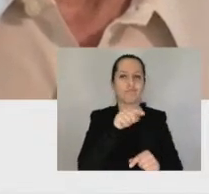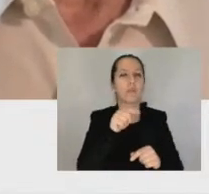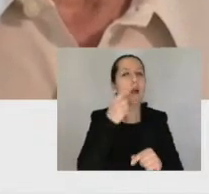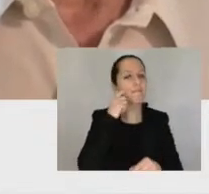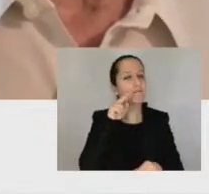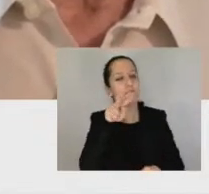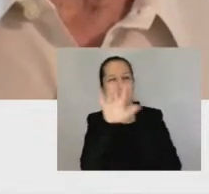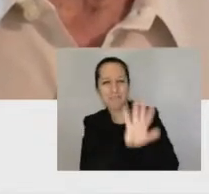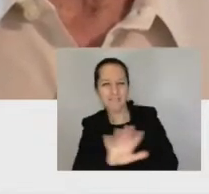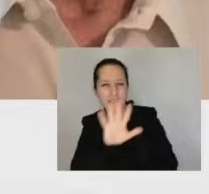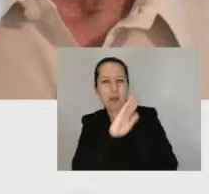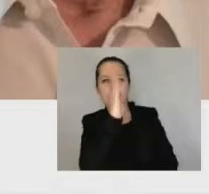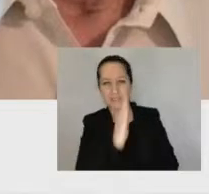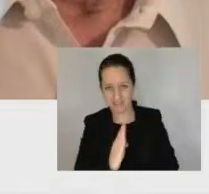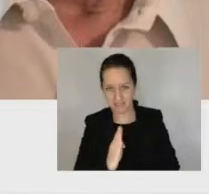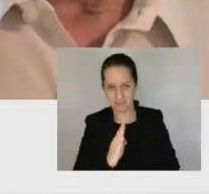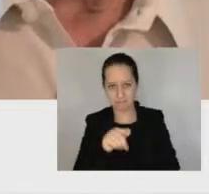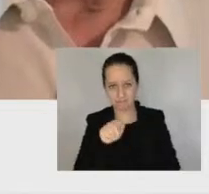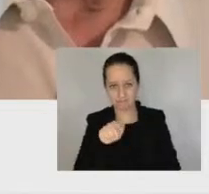AIDS incidence,